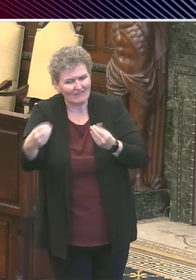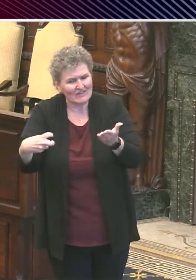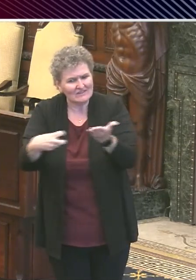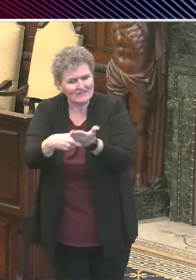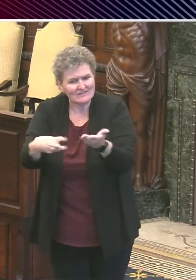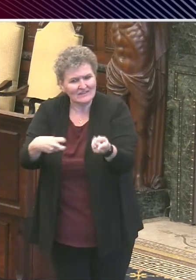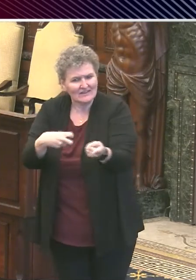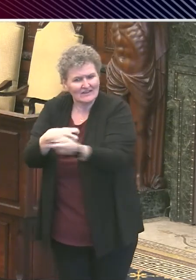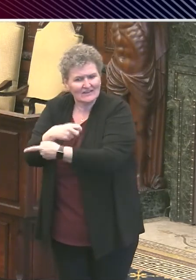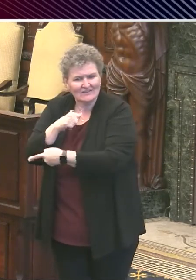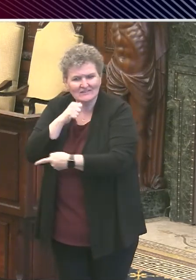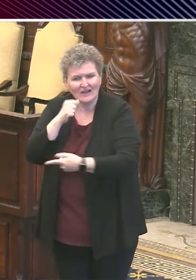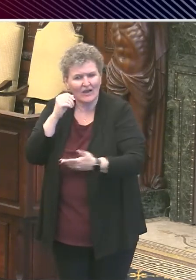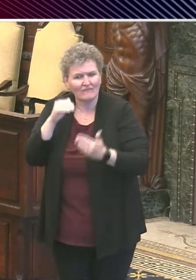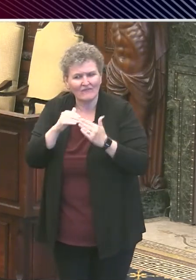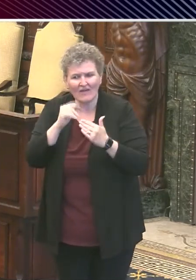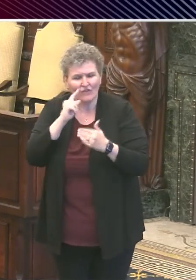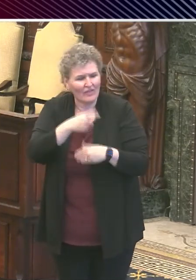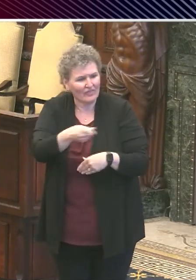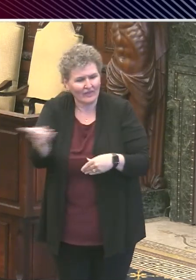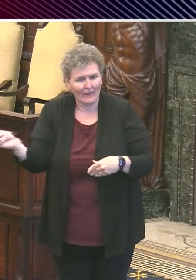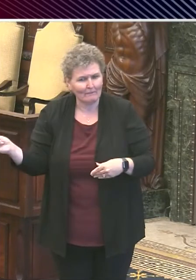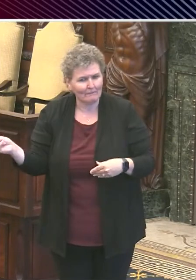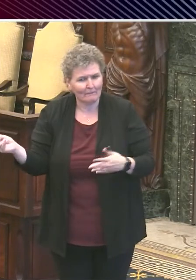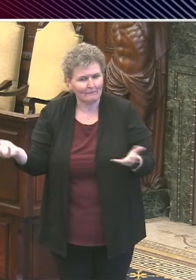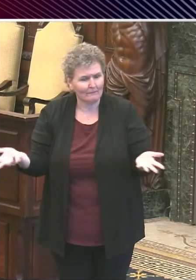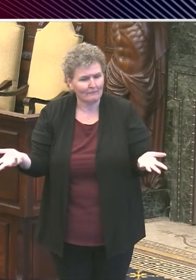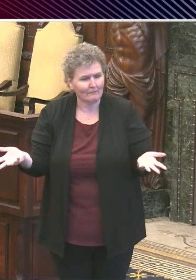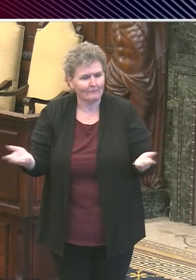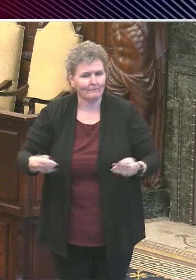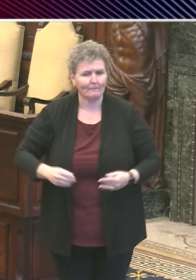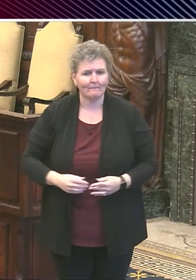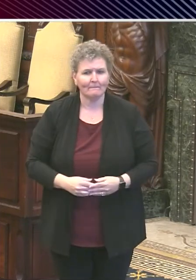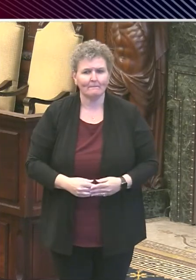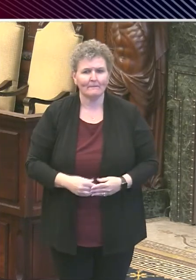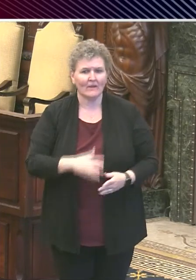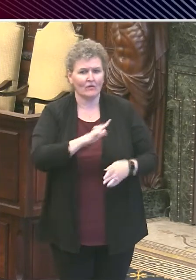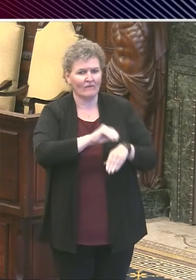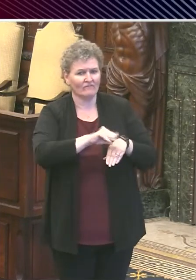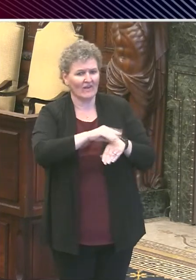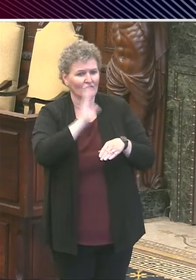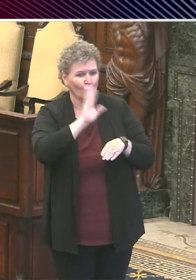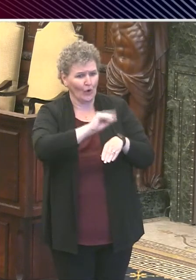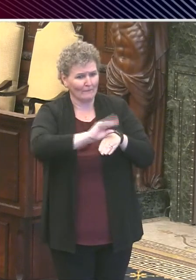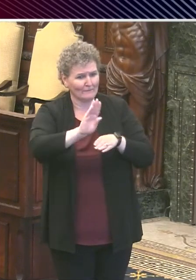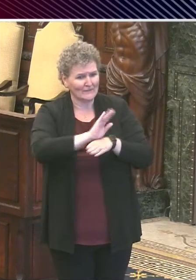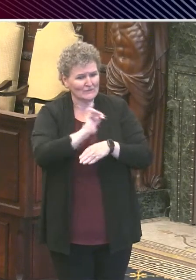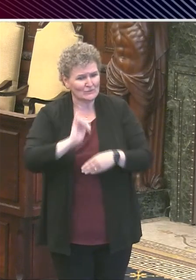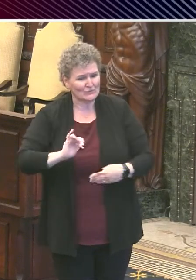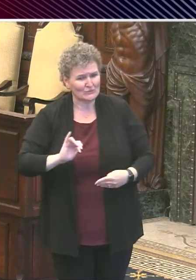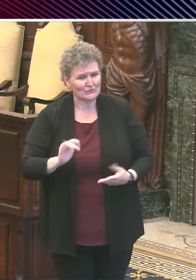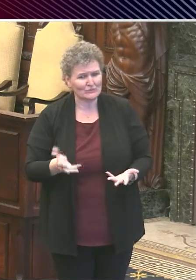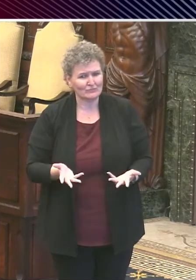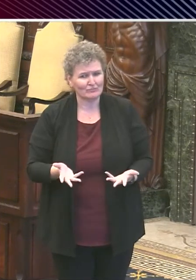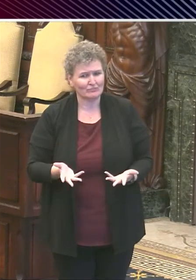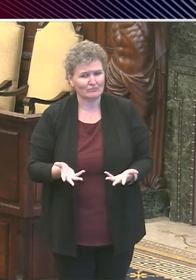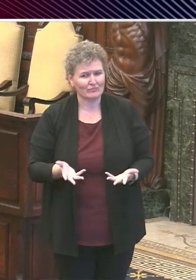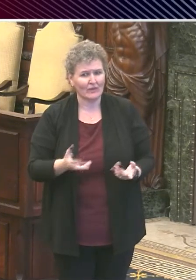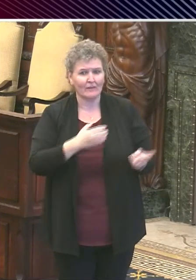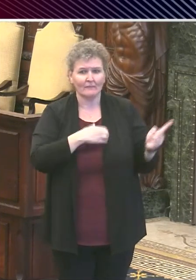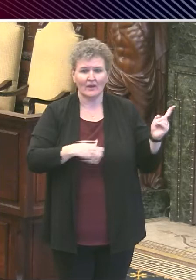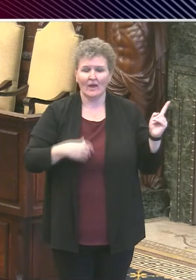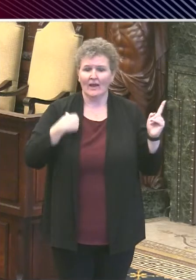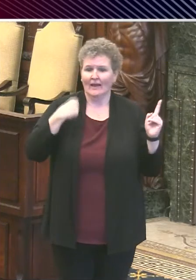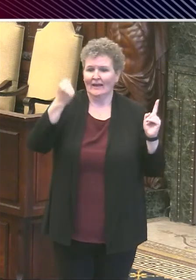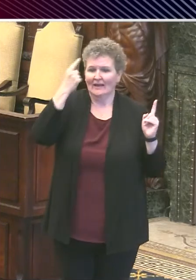charging protesters after the looting affected their businesses? Despite the fact that this is not COVID related, we had